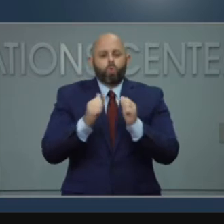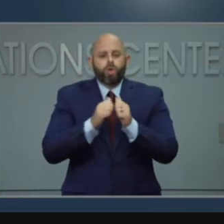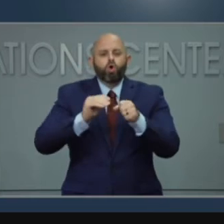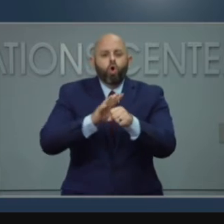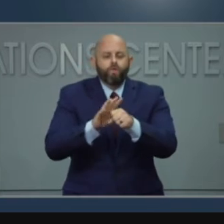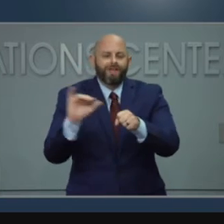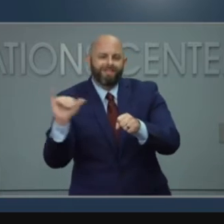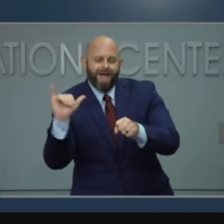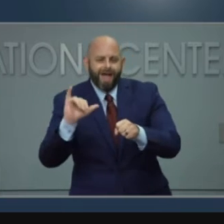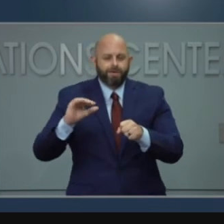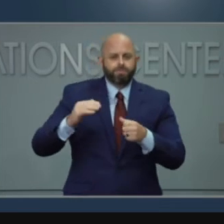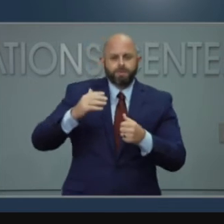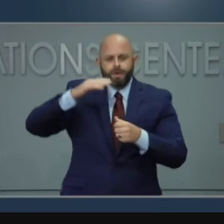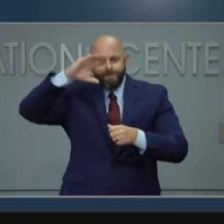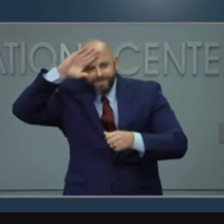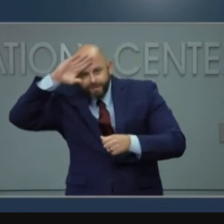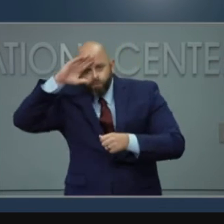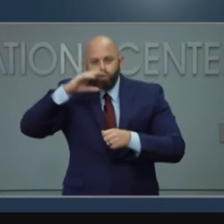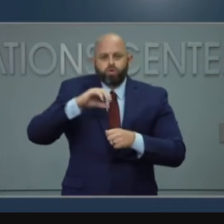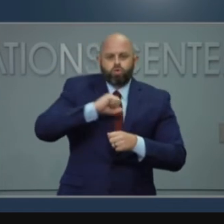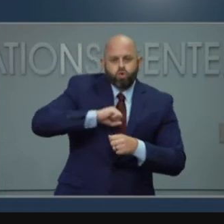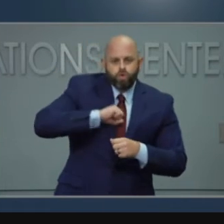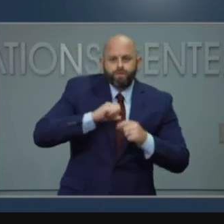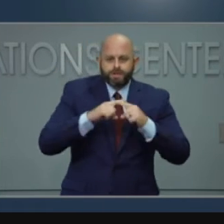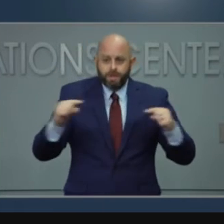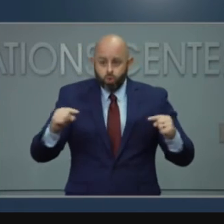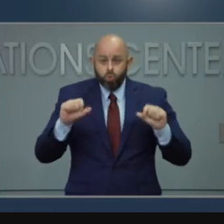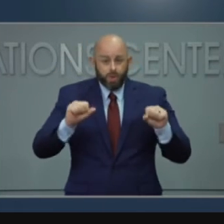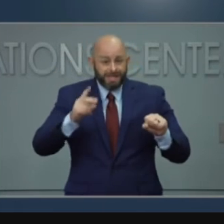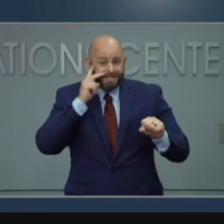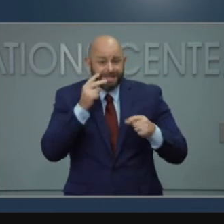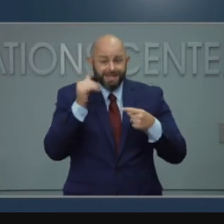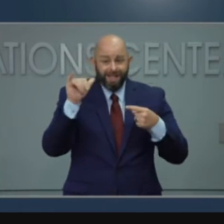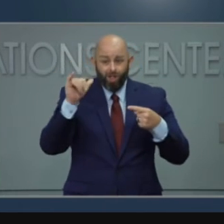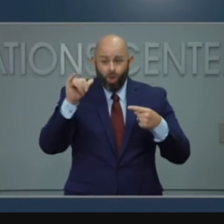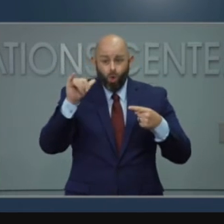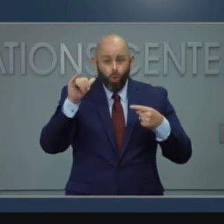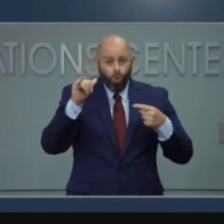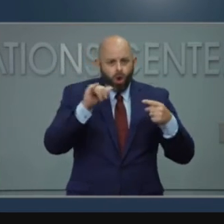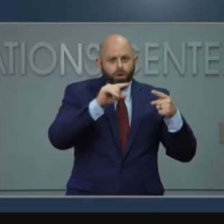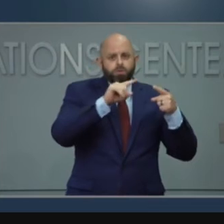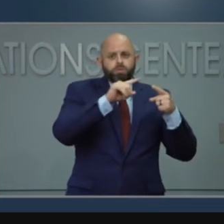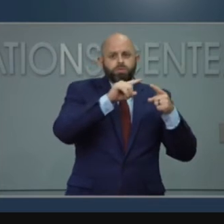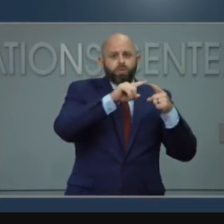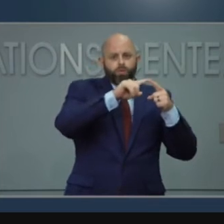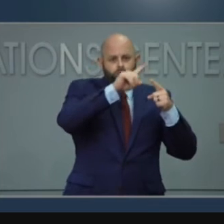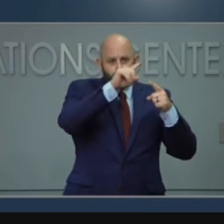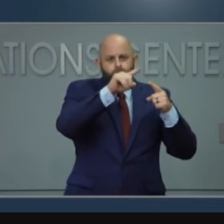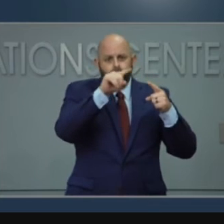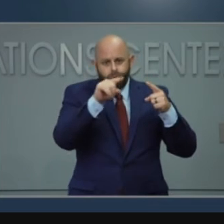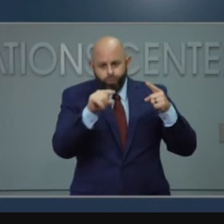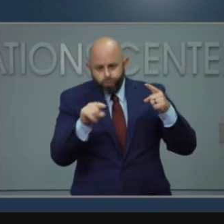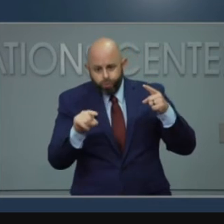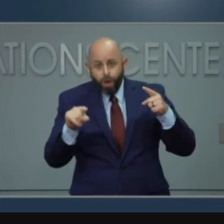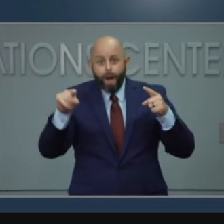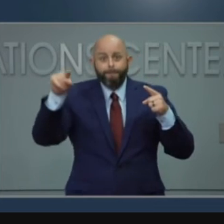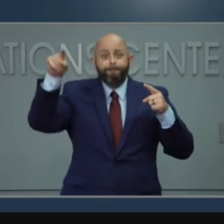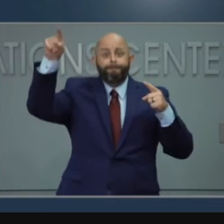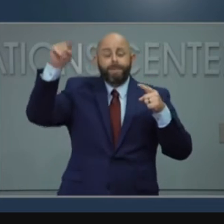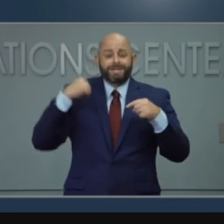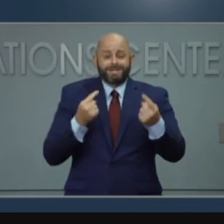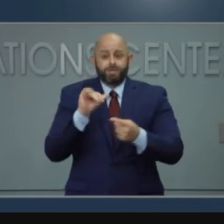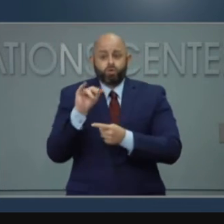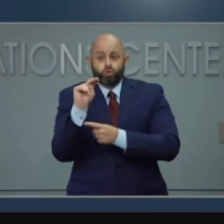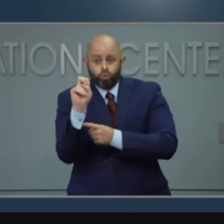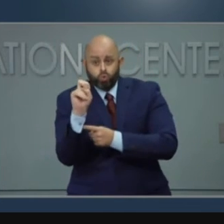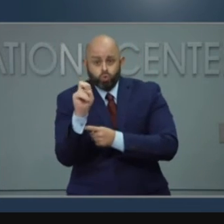detection mechanism, and you can see when looking at the yellow line that it's been trending up since the end of June. It's still below the blue